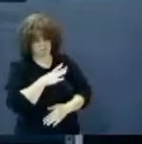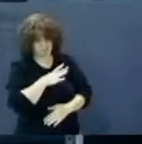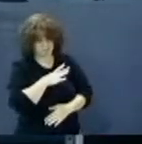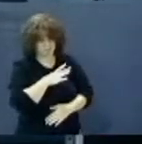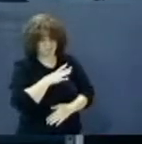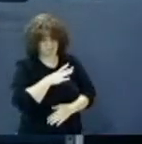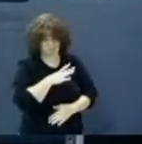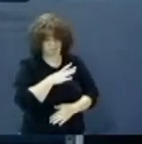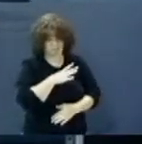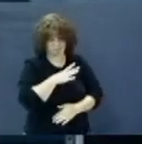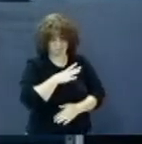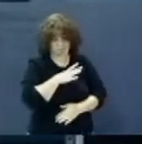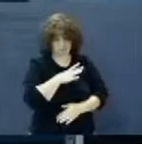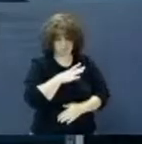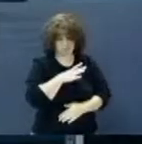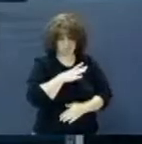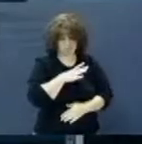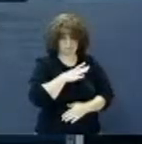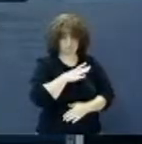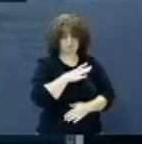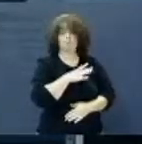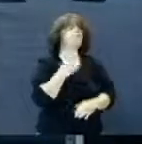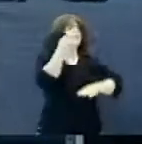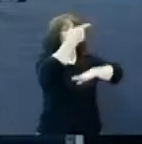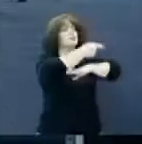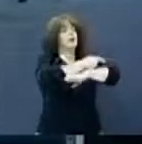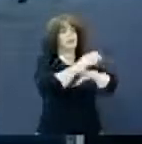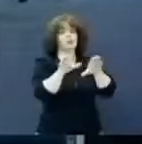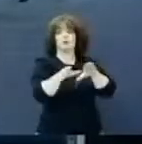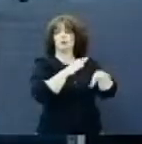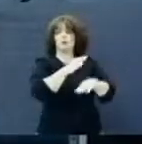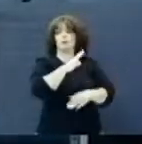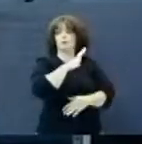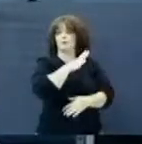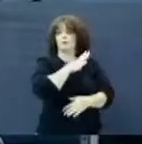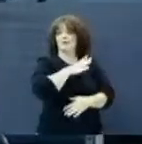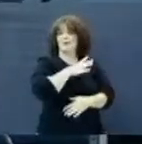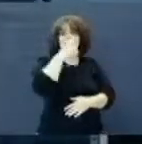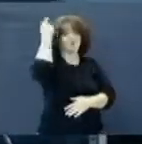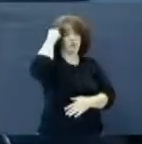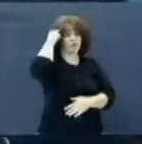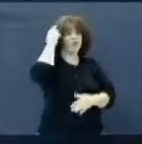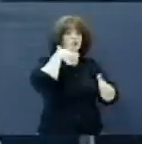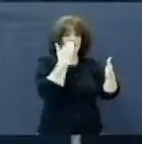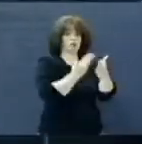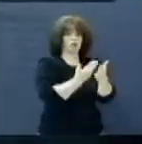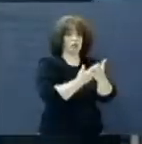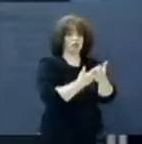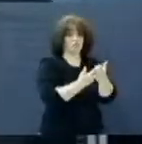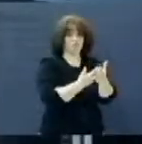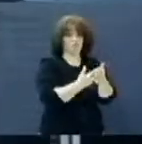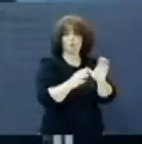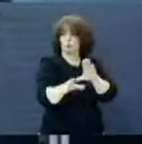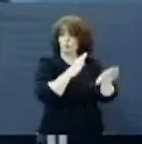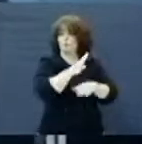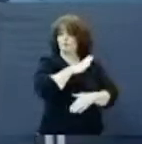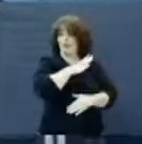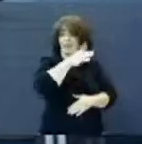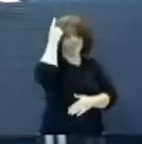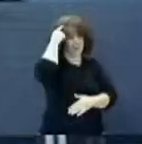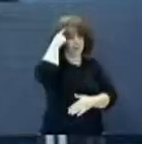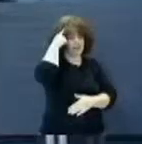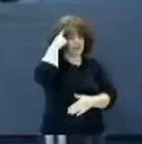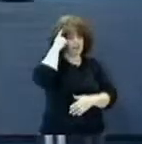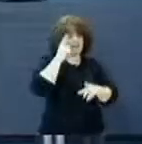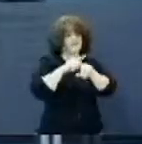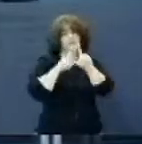Amen. Come on. During the day you do fine. When you're up and active, you're doing fine. But